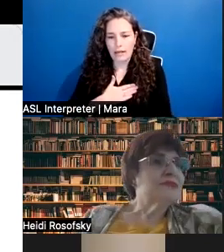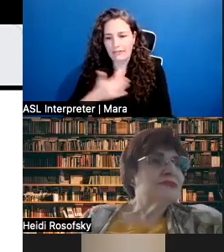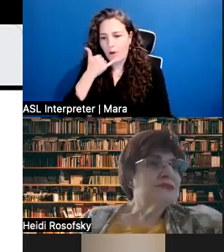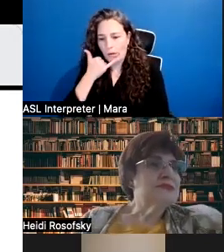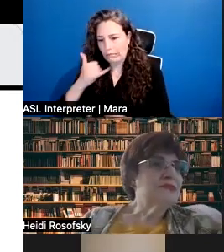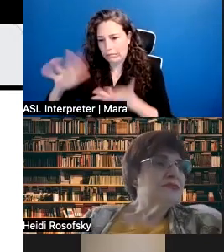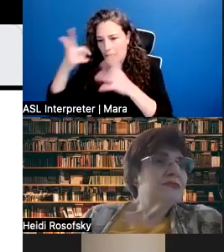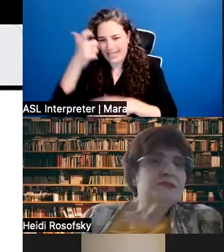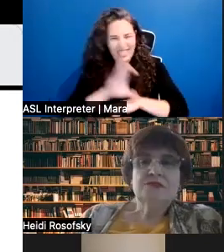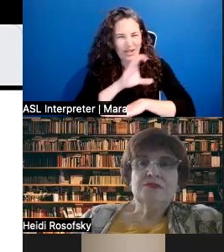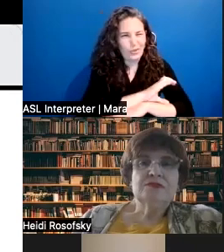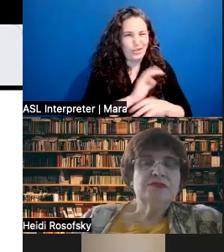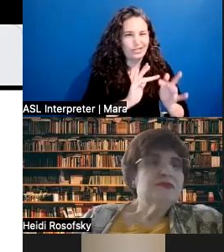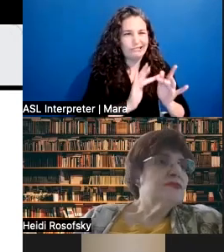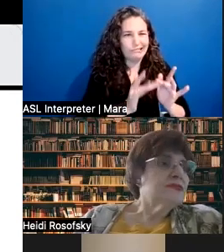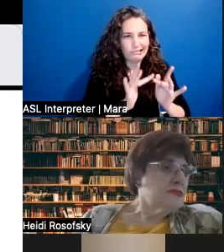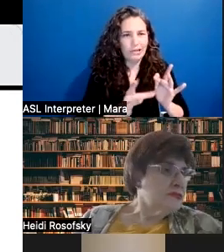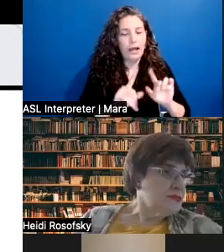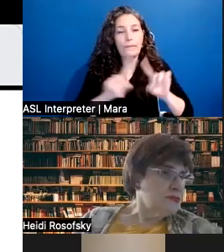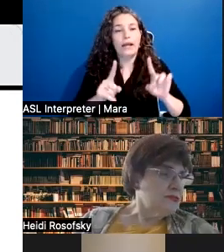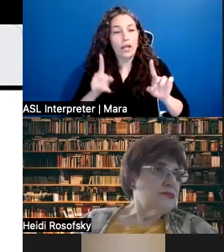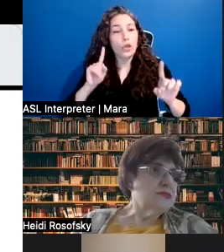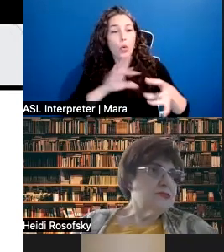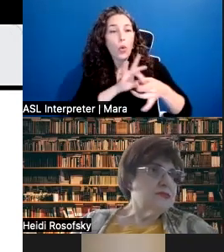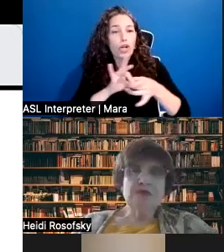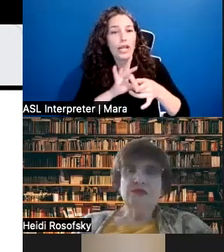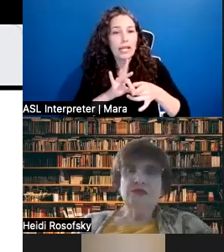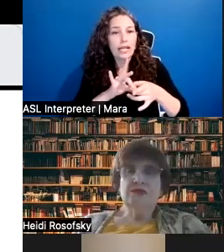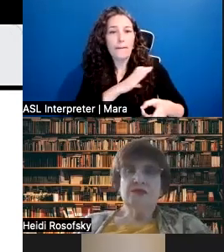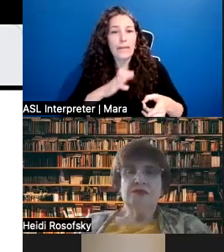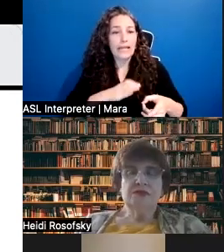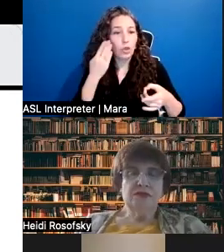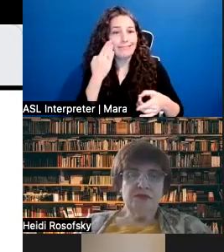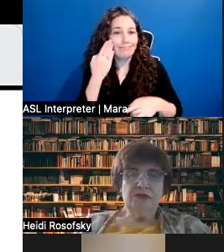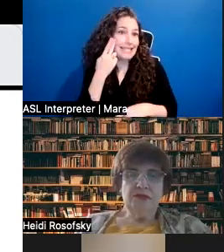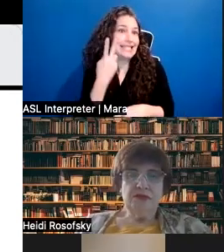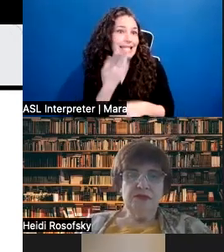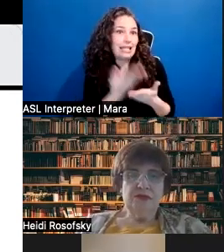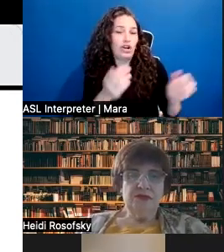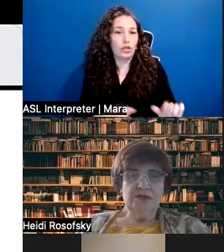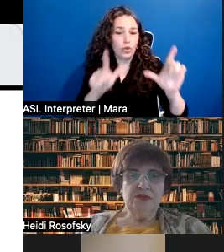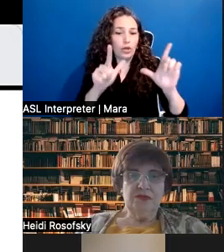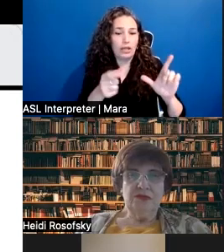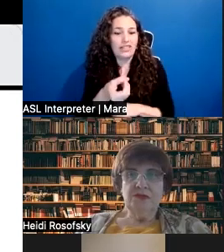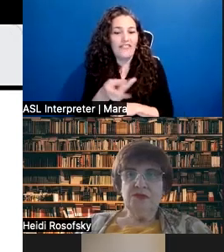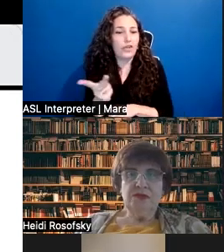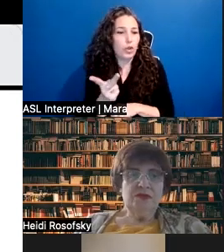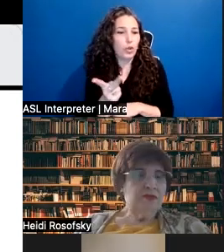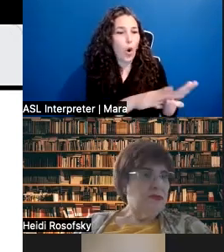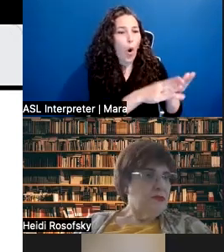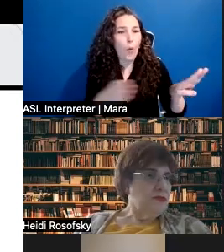today. In any event, the coordinating committee is shown on the screen. We have a few openings that we're looking forward